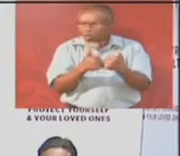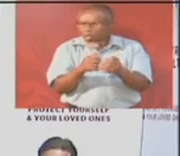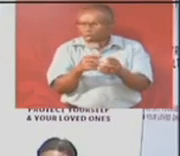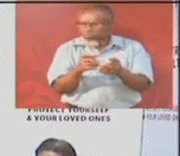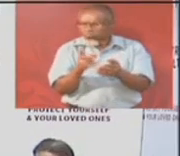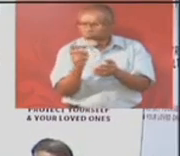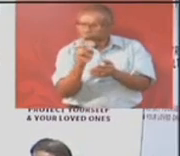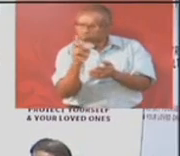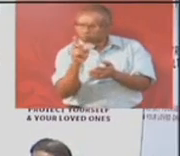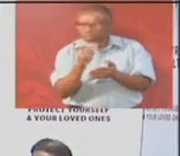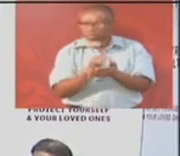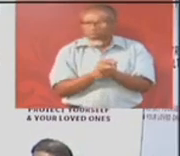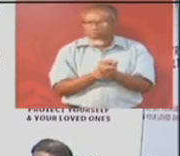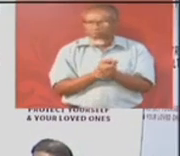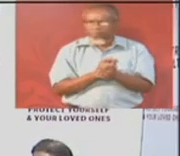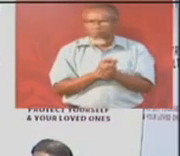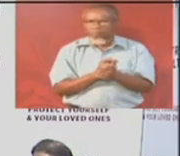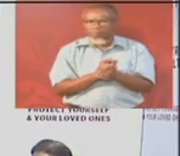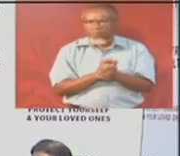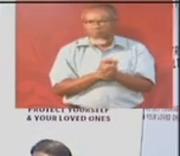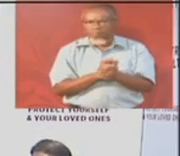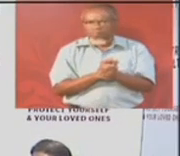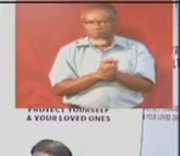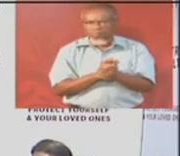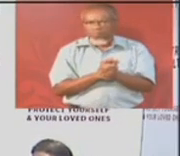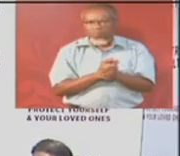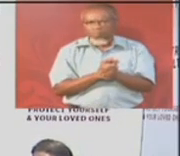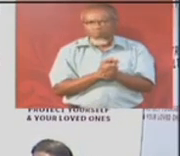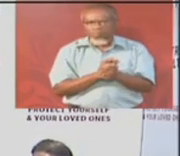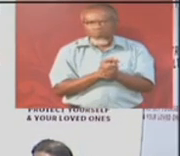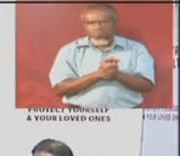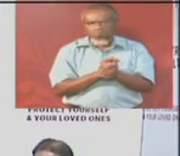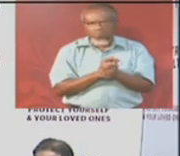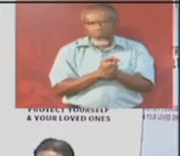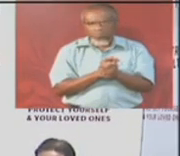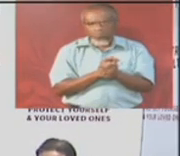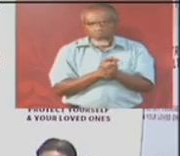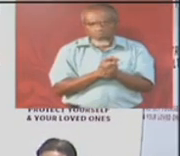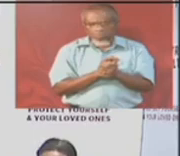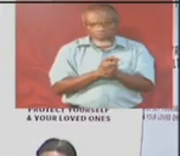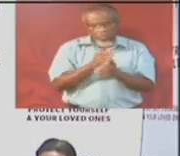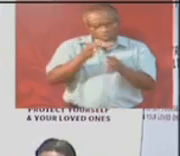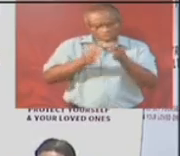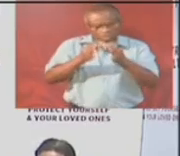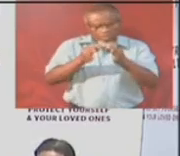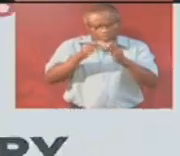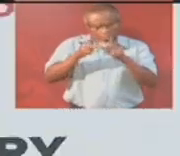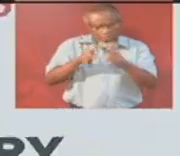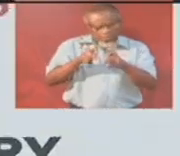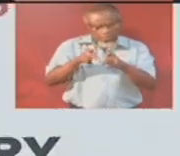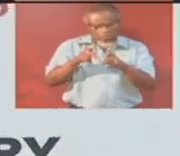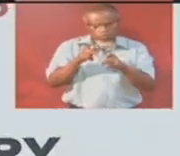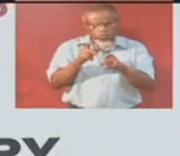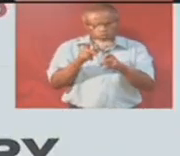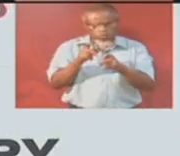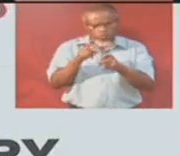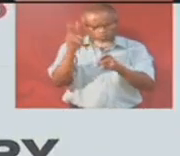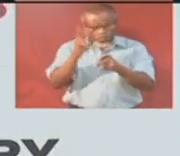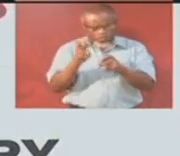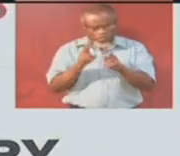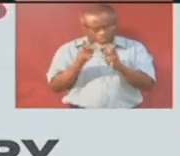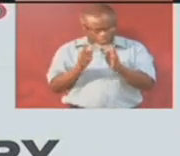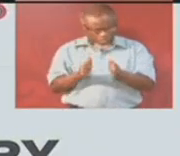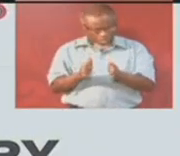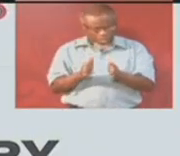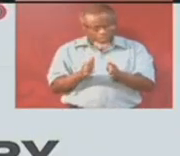person is a legal or illegal immigrant, rests with national security. We would have supplied the name of the